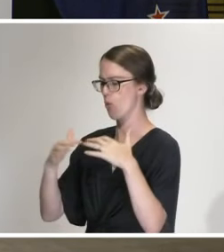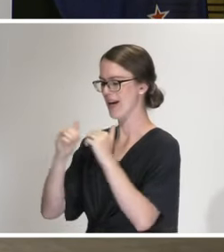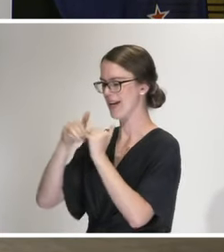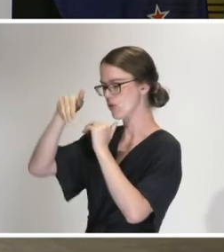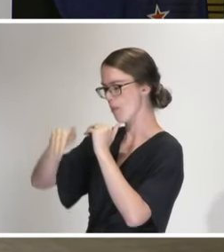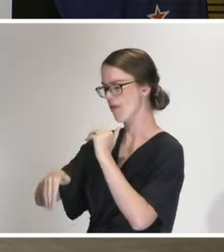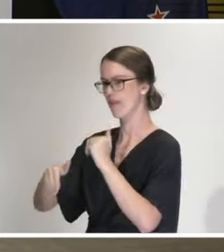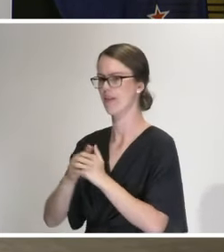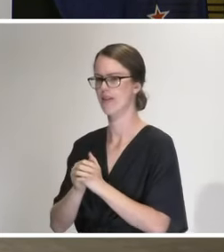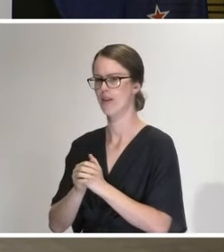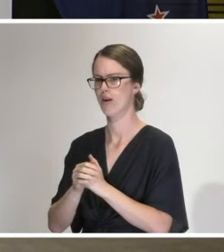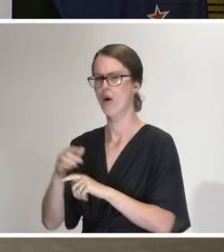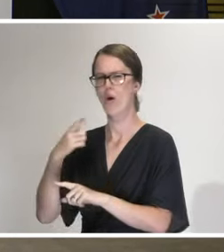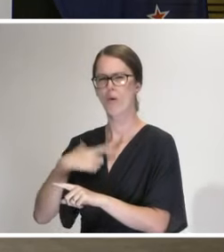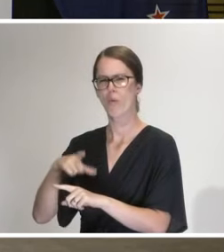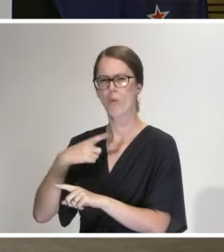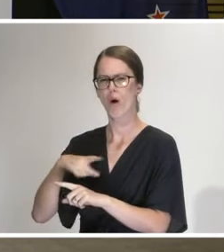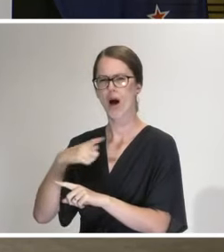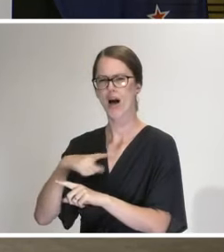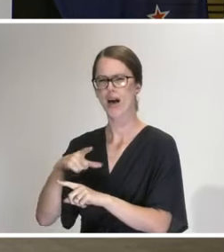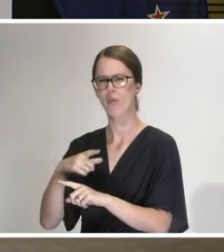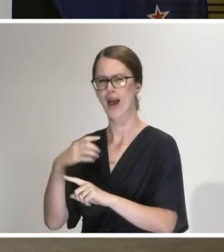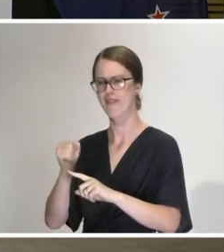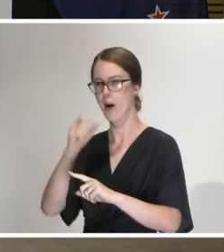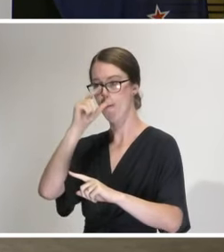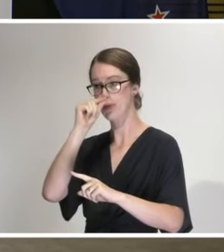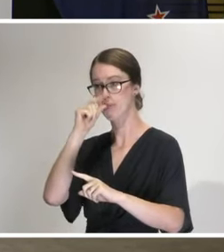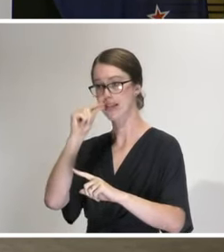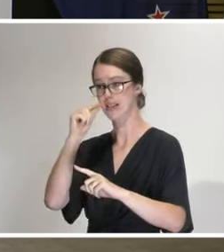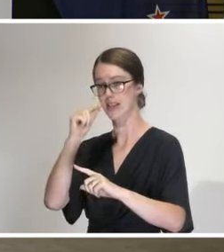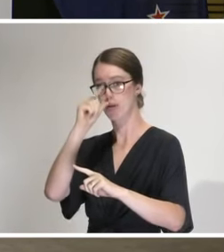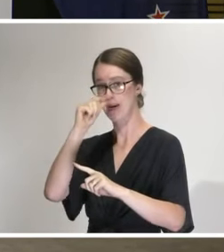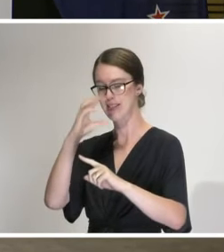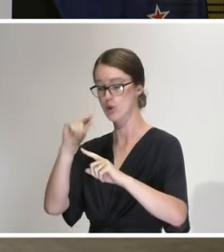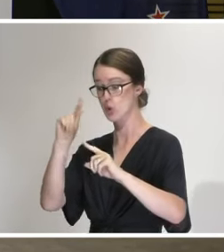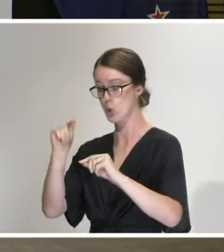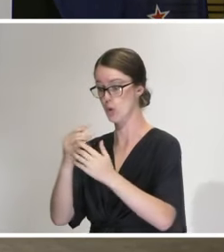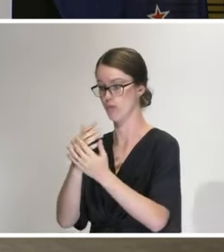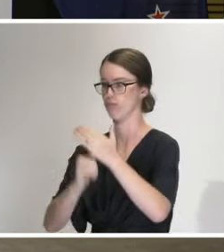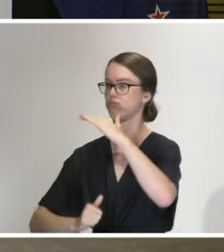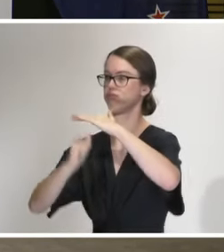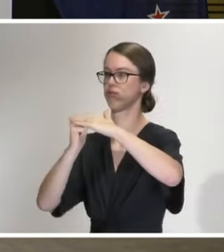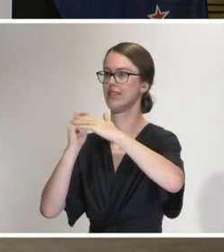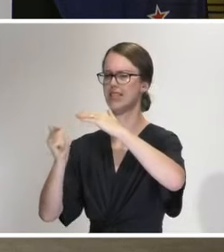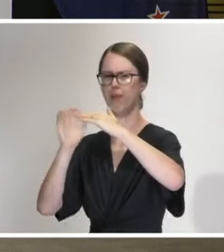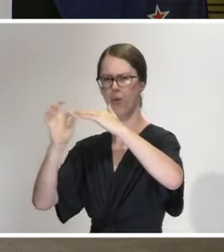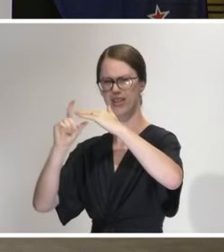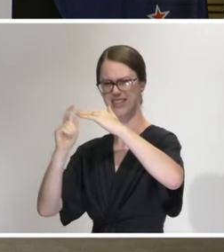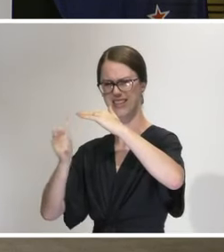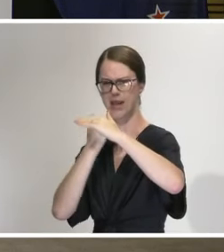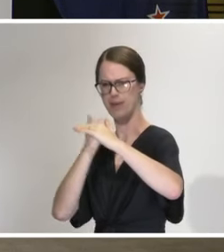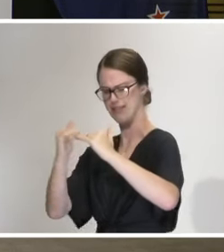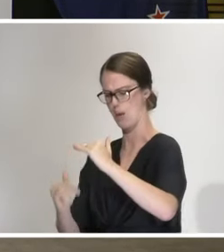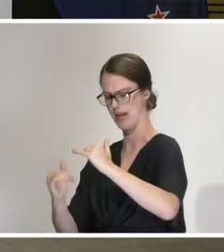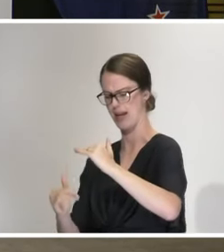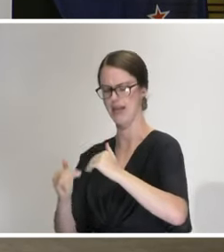is there any other reasons why we aren't hitting our capacity? The main reason we're not hitting our capacity is because we've got more